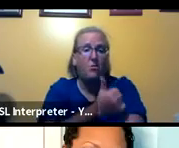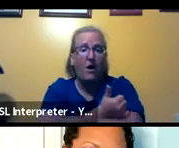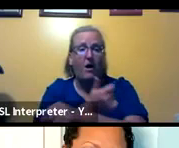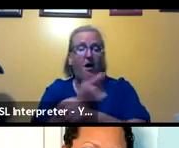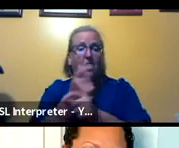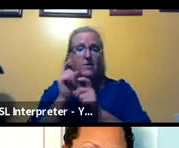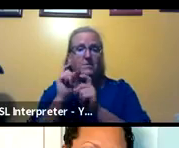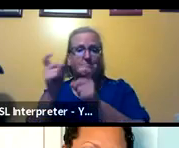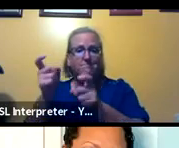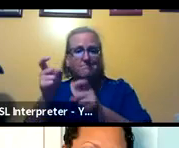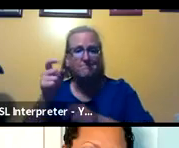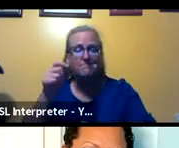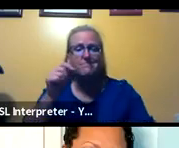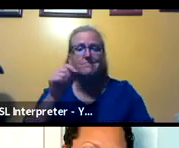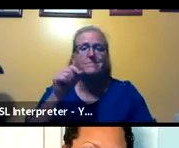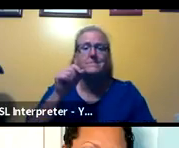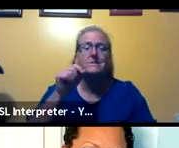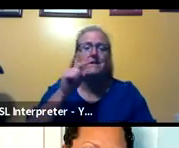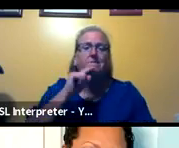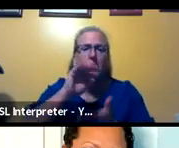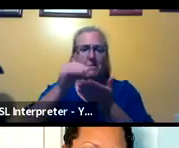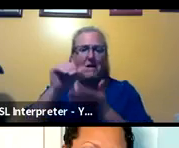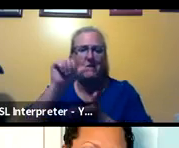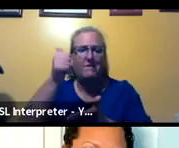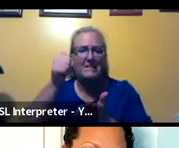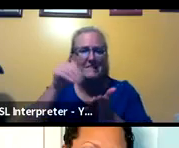of a bond anticipation note in the amount of